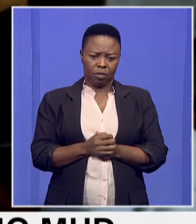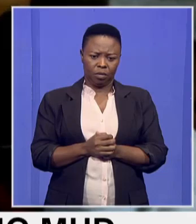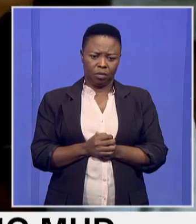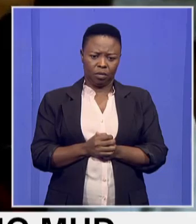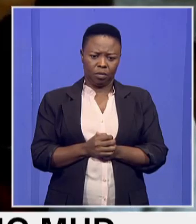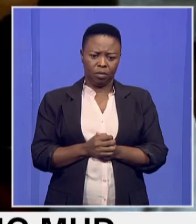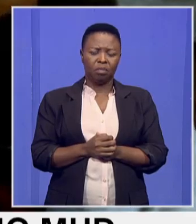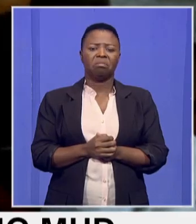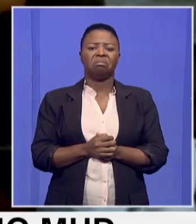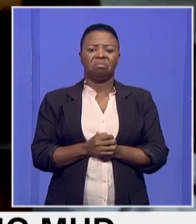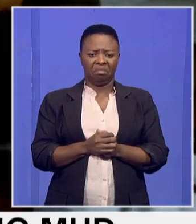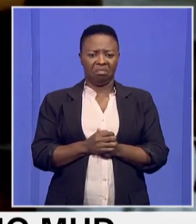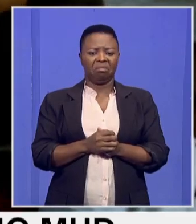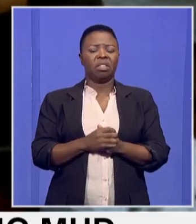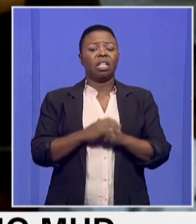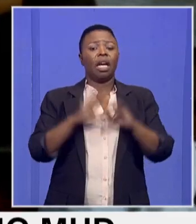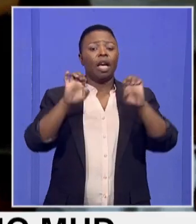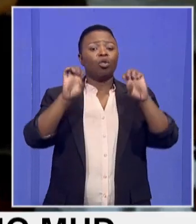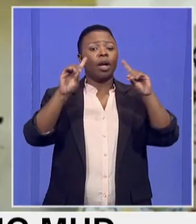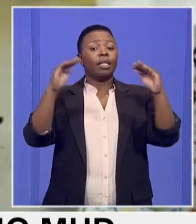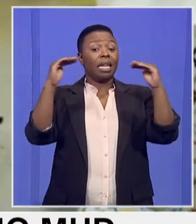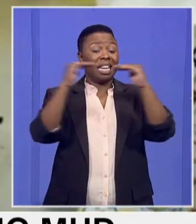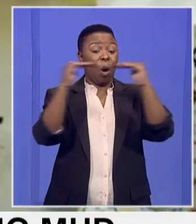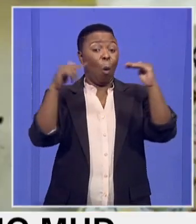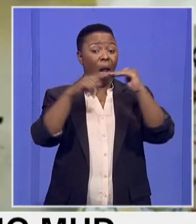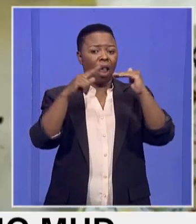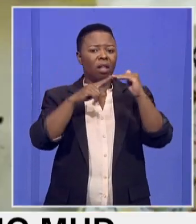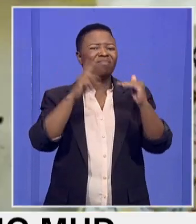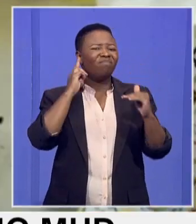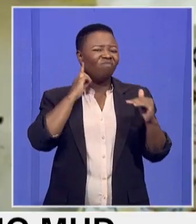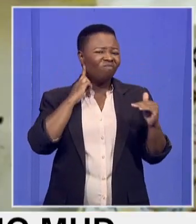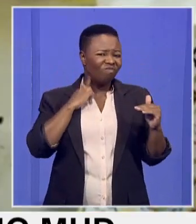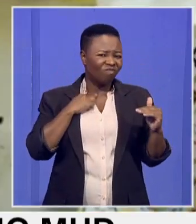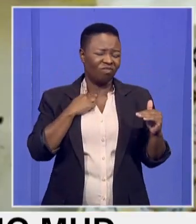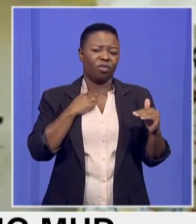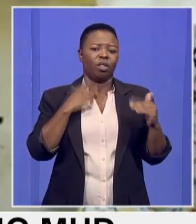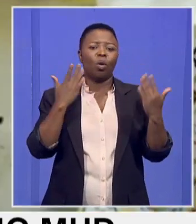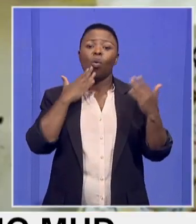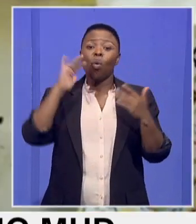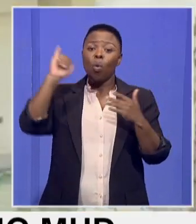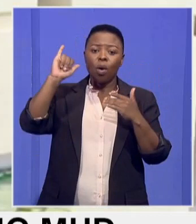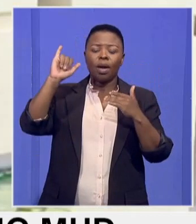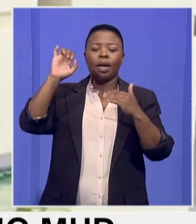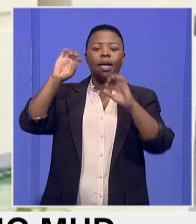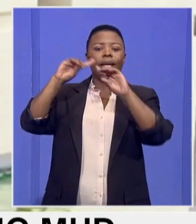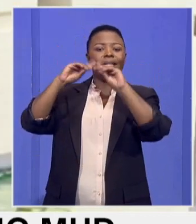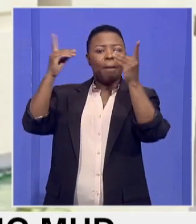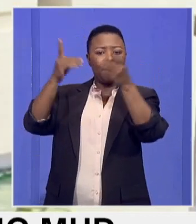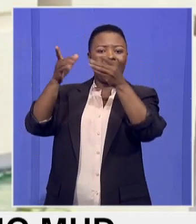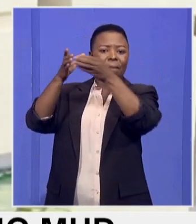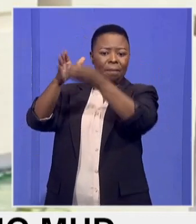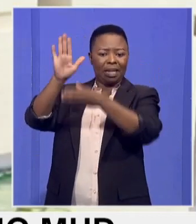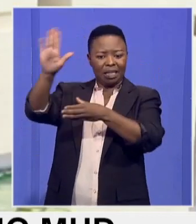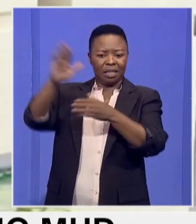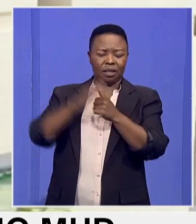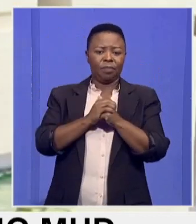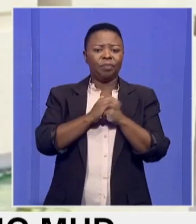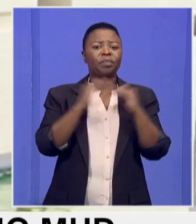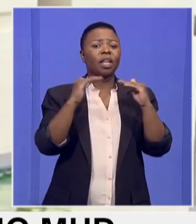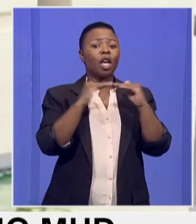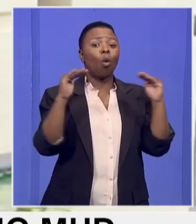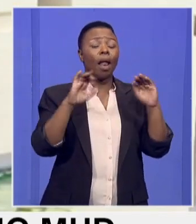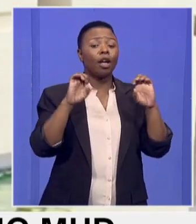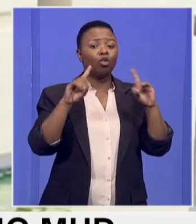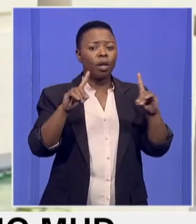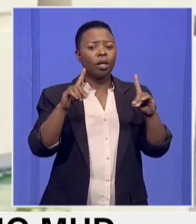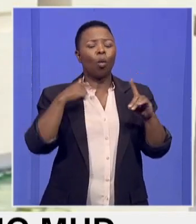Equal Education has expressed disappointment in the education department. As Equal Education, we continue to call on